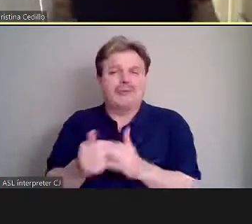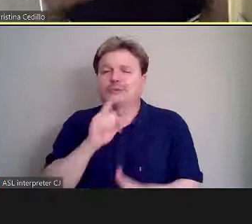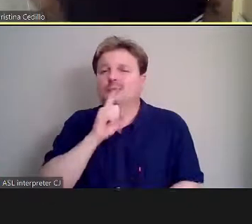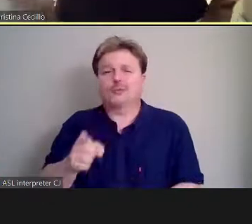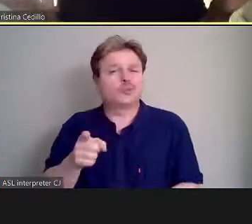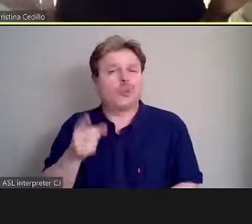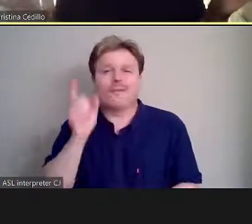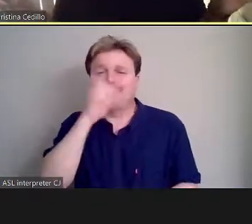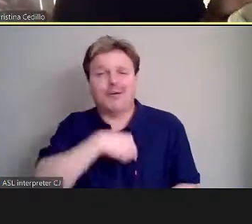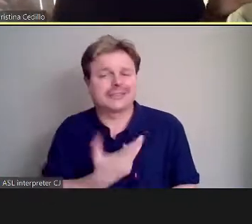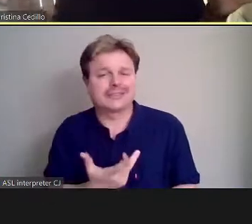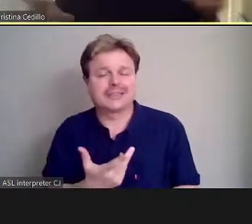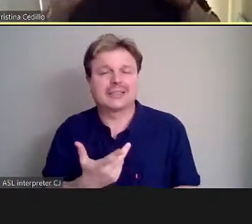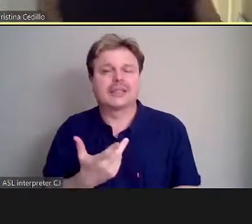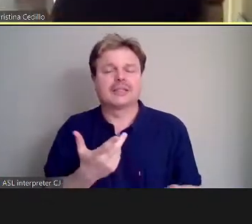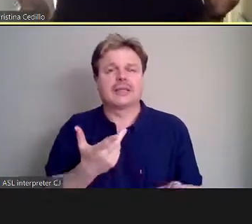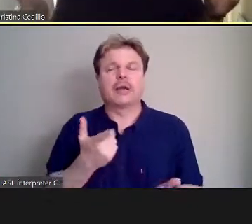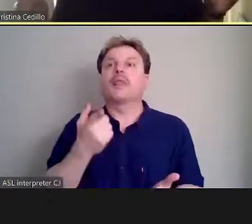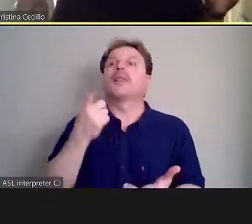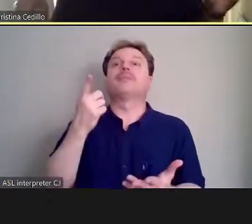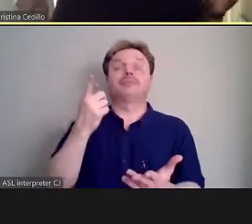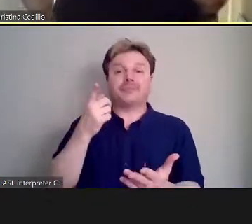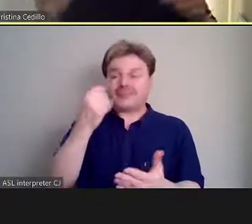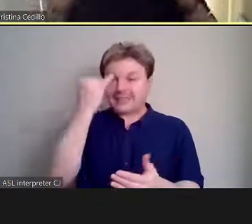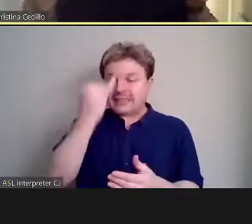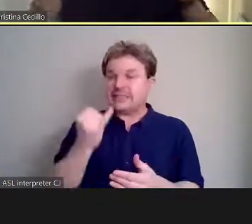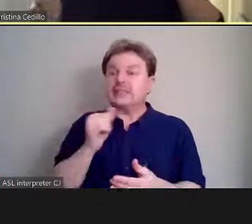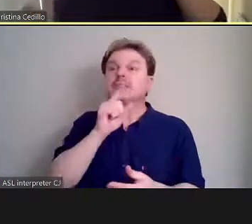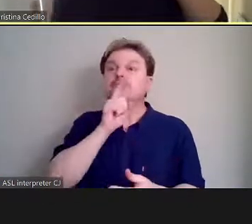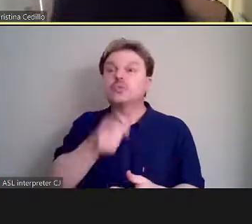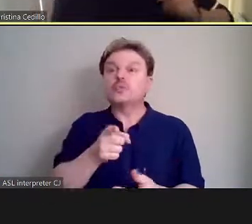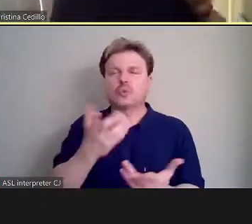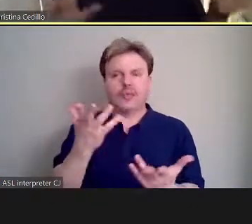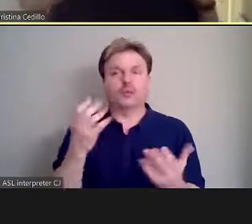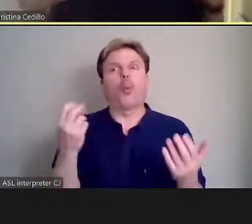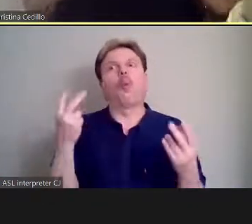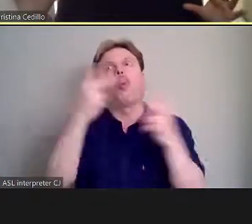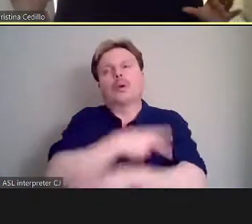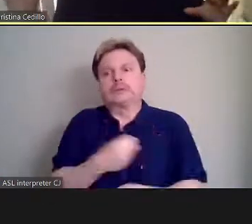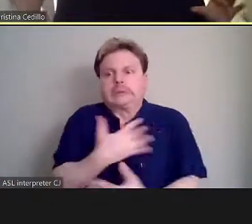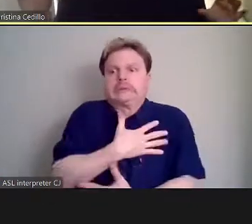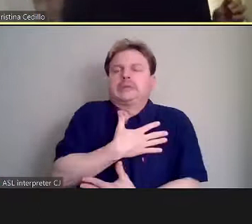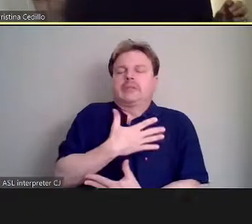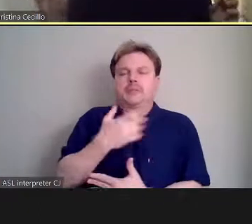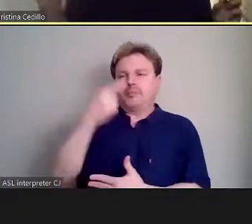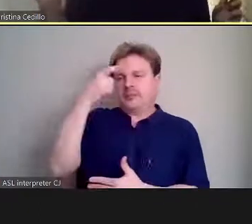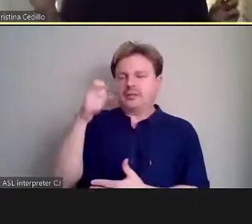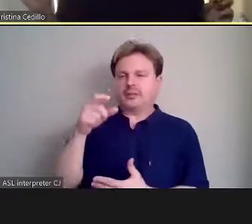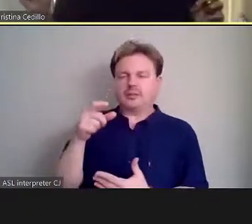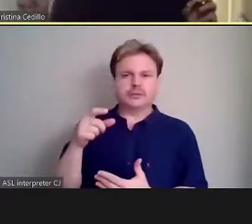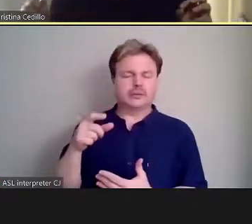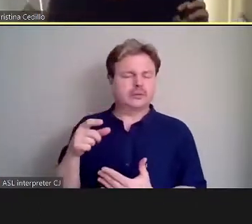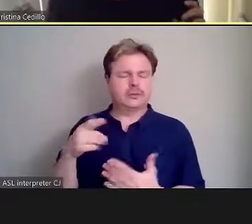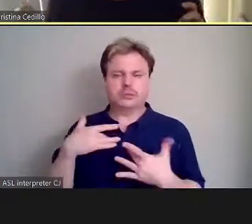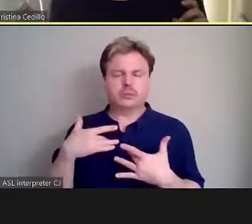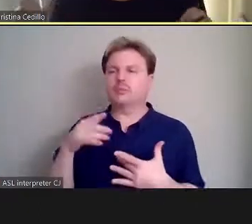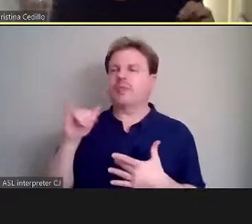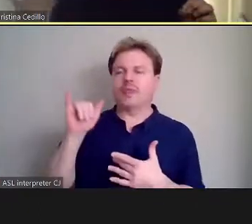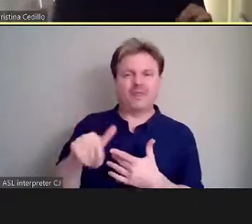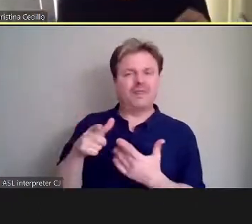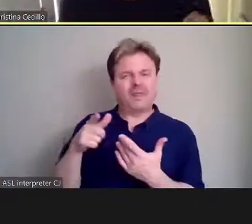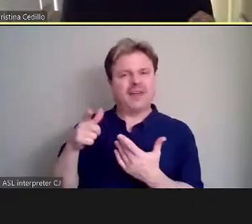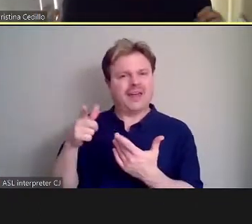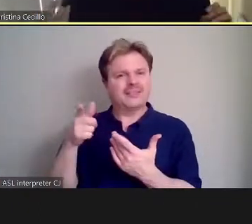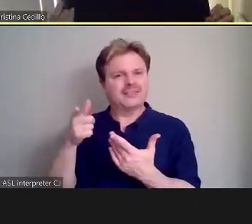makes it even scarier, right? Because it's constructed in that way. And so this might be part of where we have to confront the